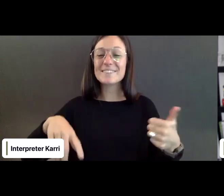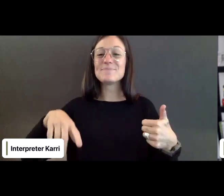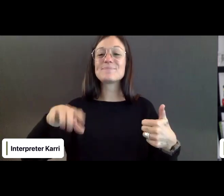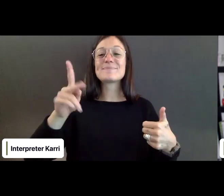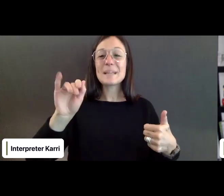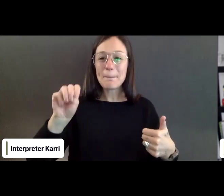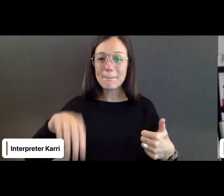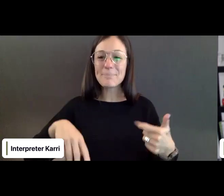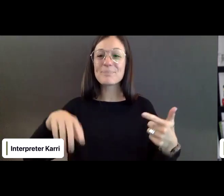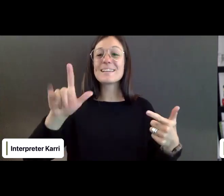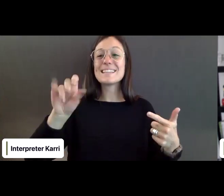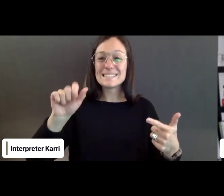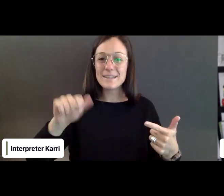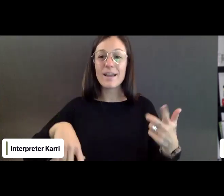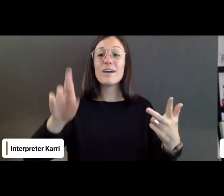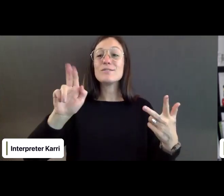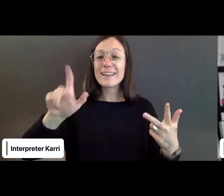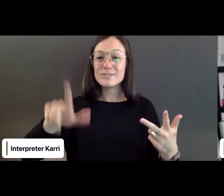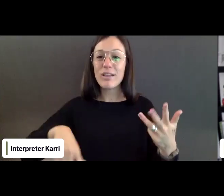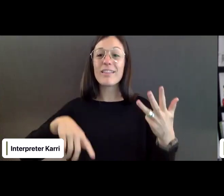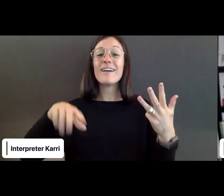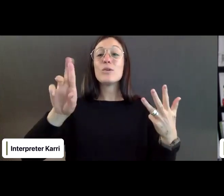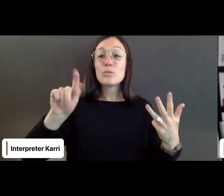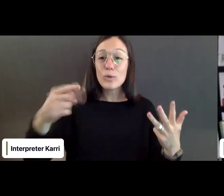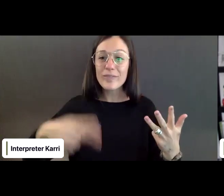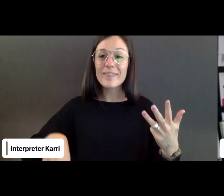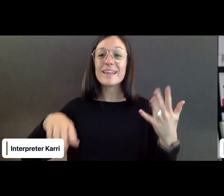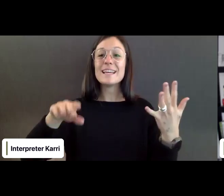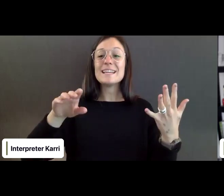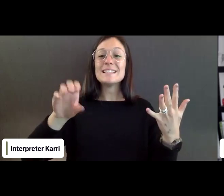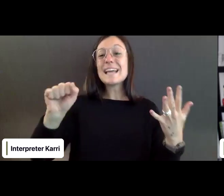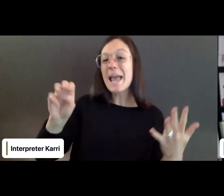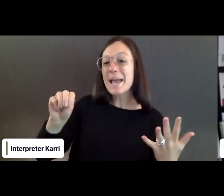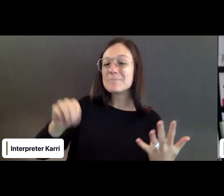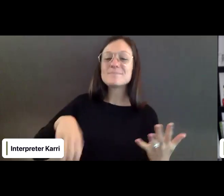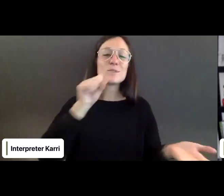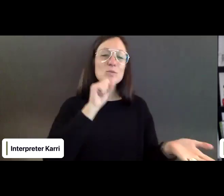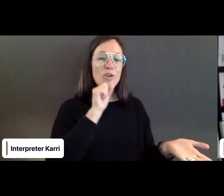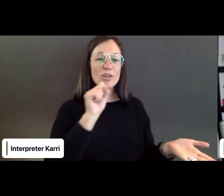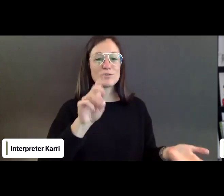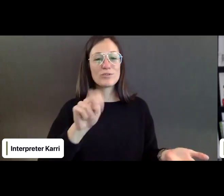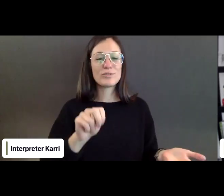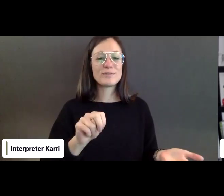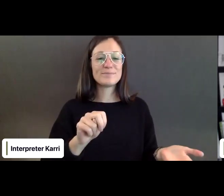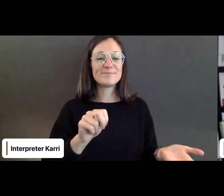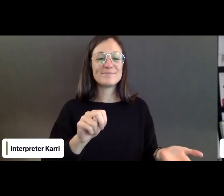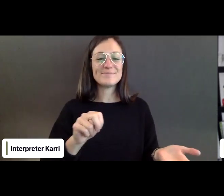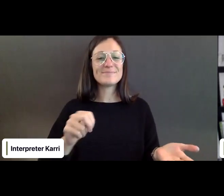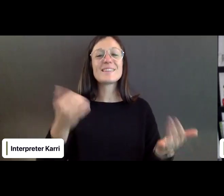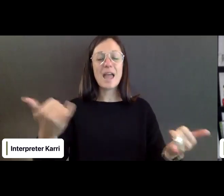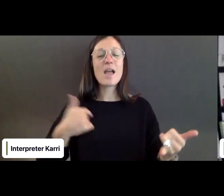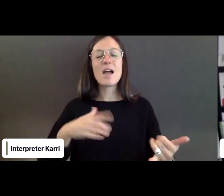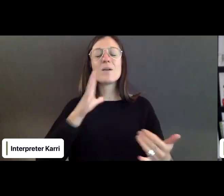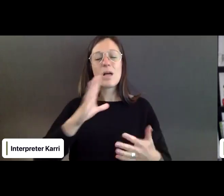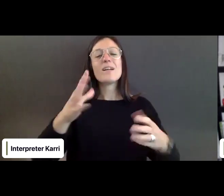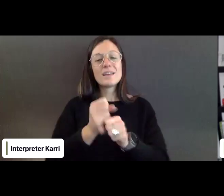Kim Rhodes, Lisa Berry, Rachel Miner, Ruth Connell, Sam Smith, Shoshana Stern. Let's get me off the